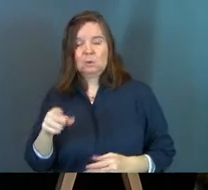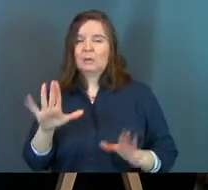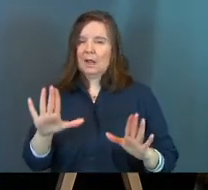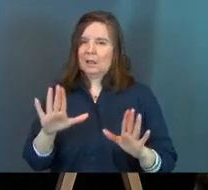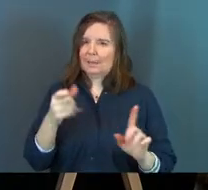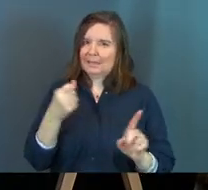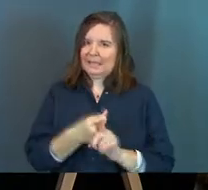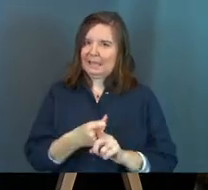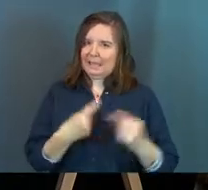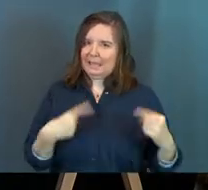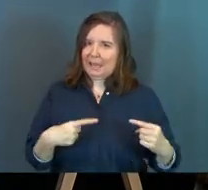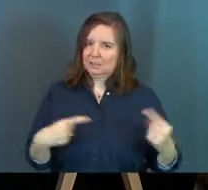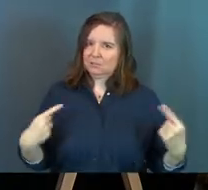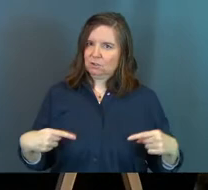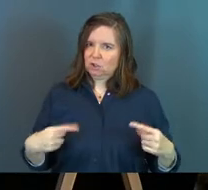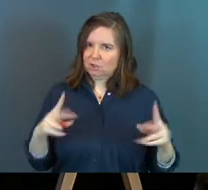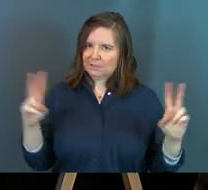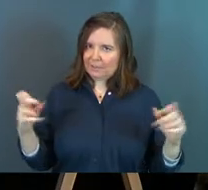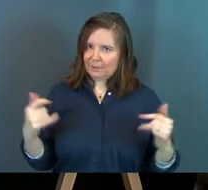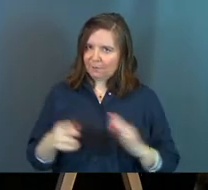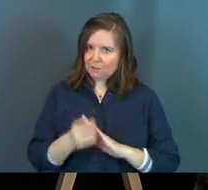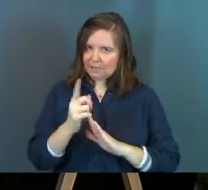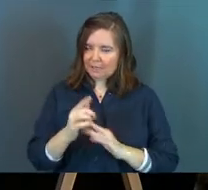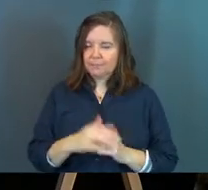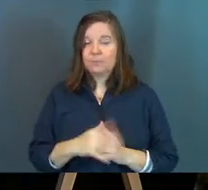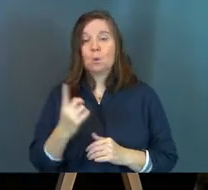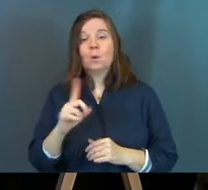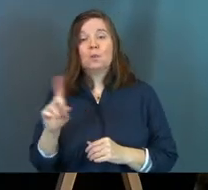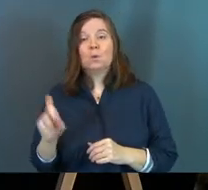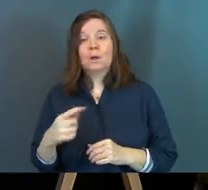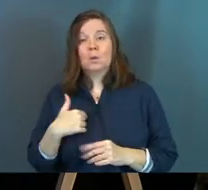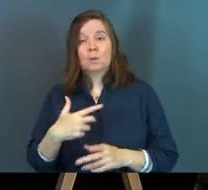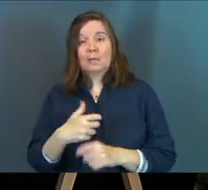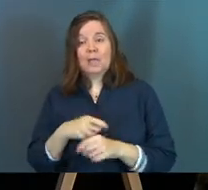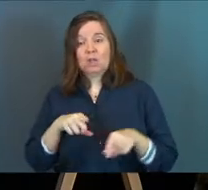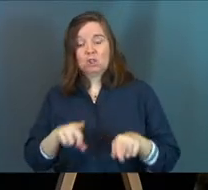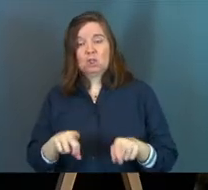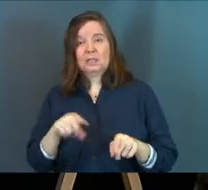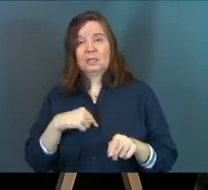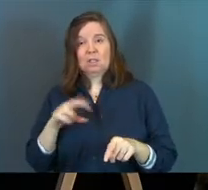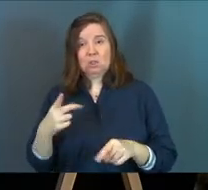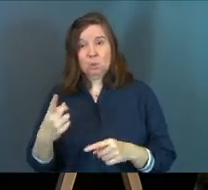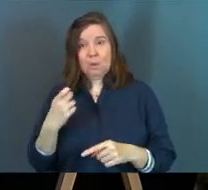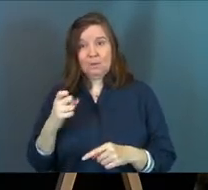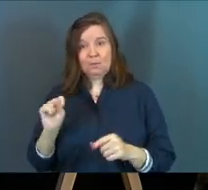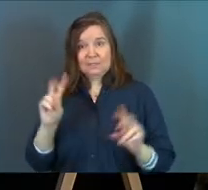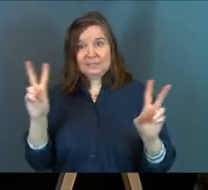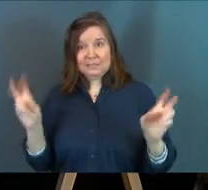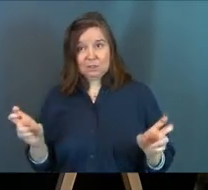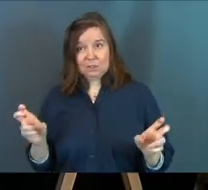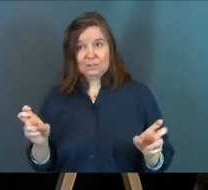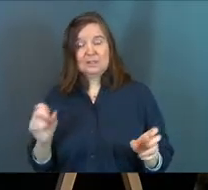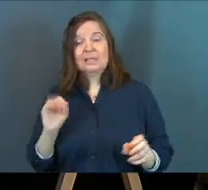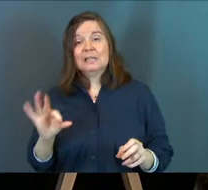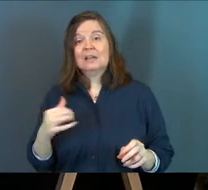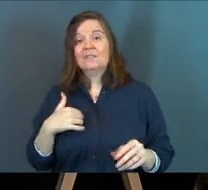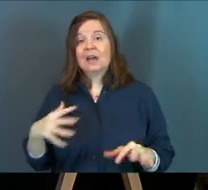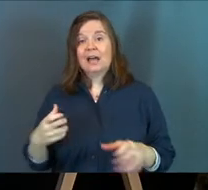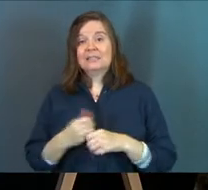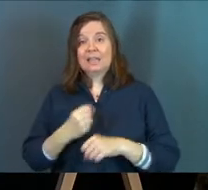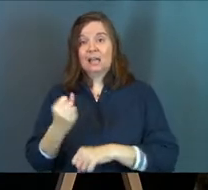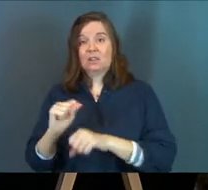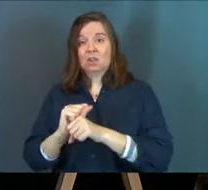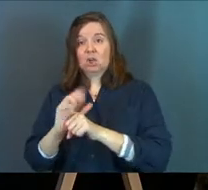let me hit a real controversial topic in here for a second. One of the questions that we got during this You Asked For It series is, if I take